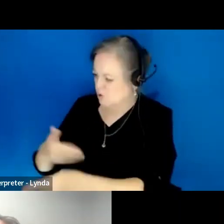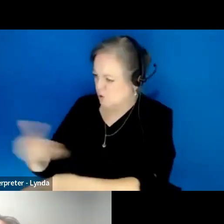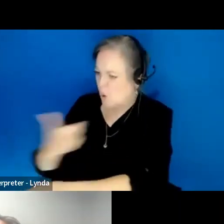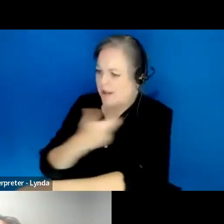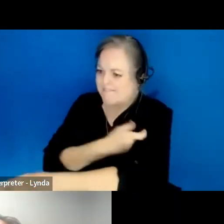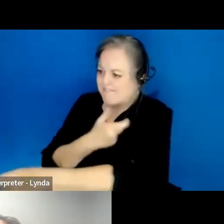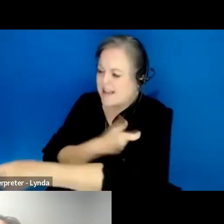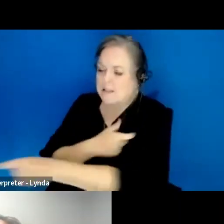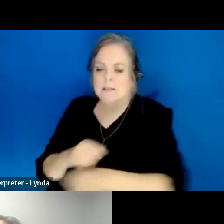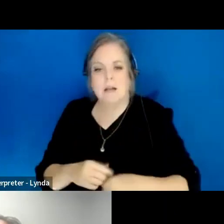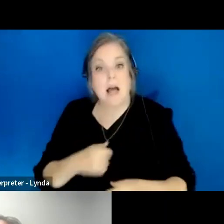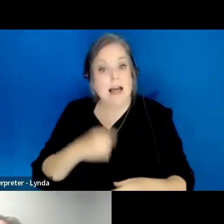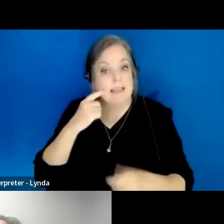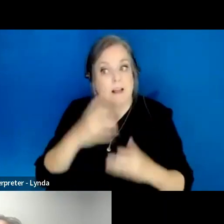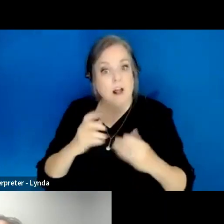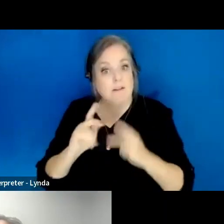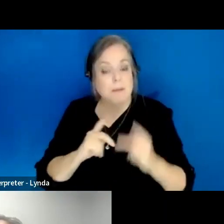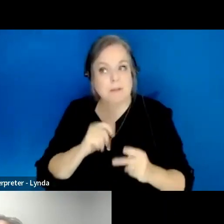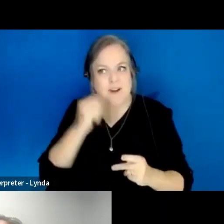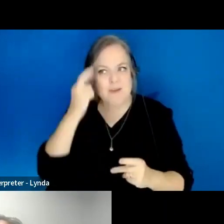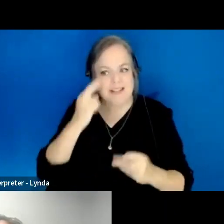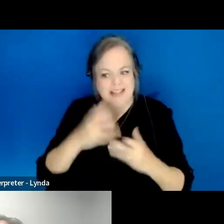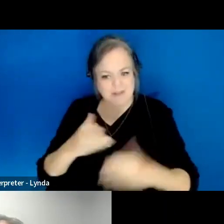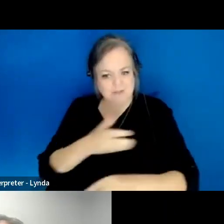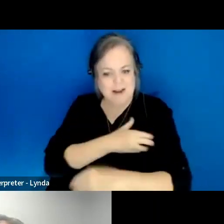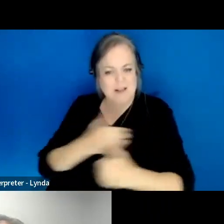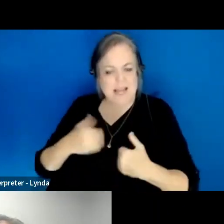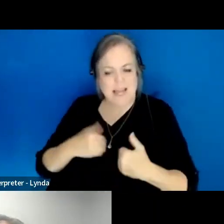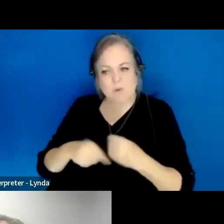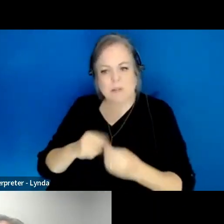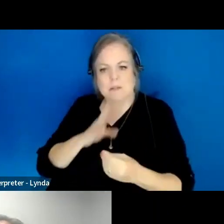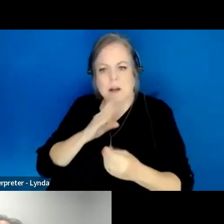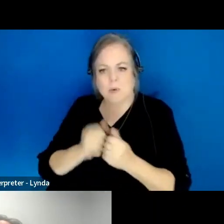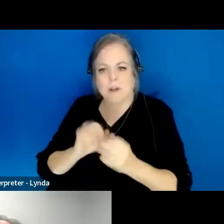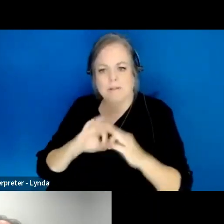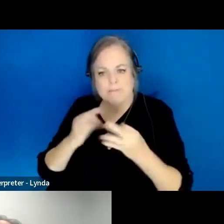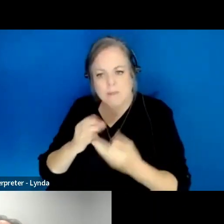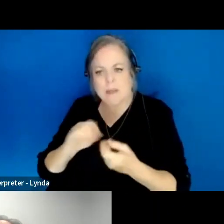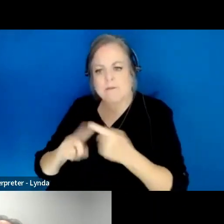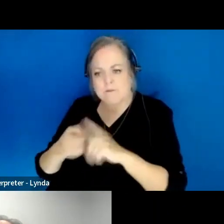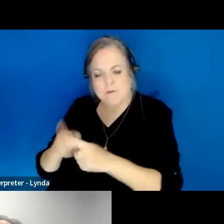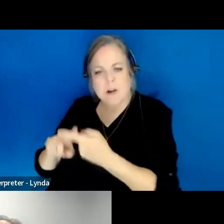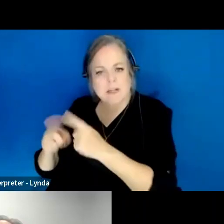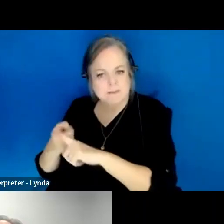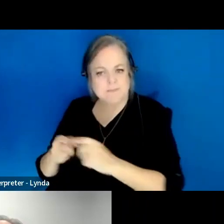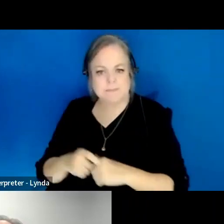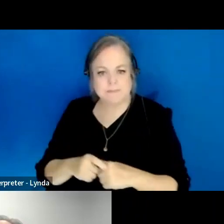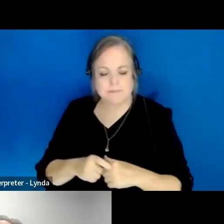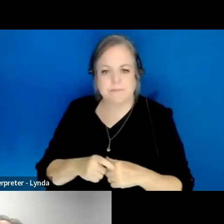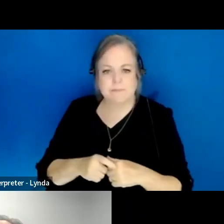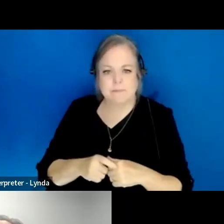don't take into account how much power they have when talking to family and friends, and that it